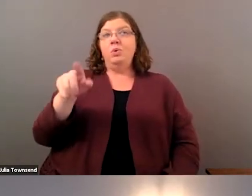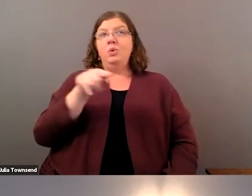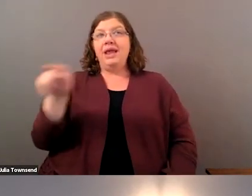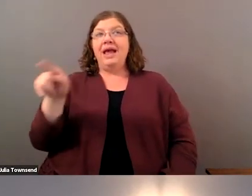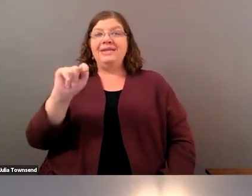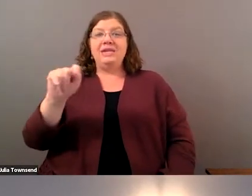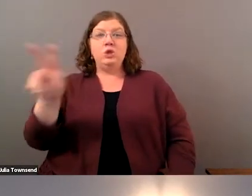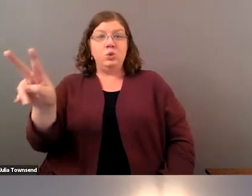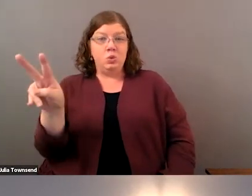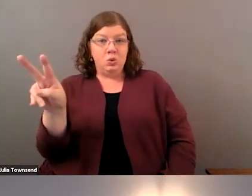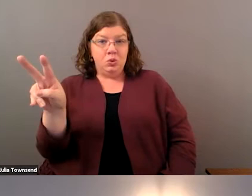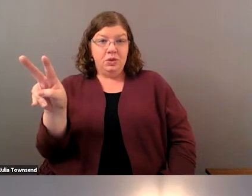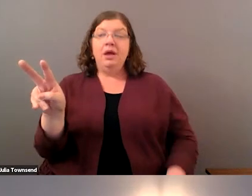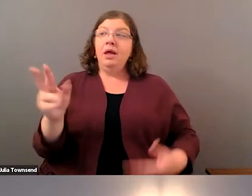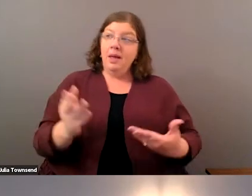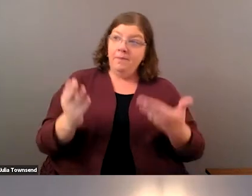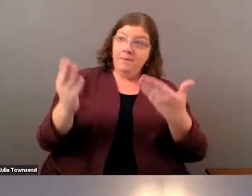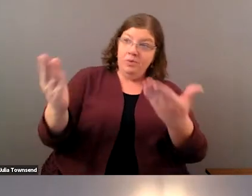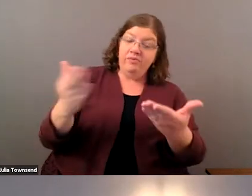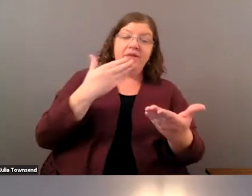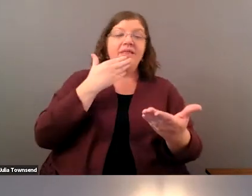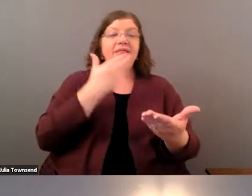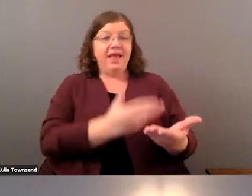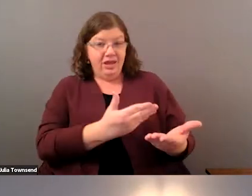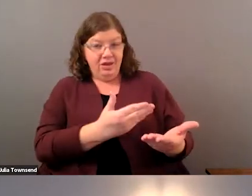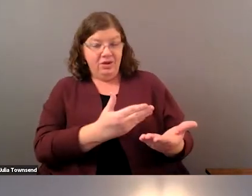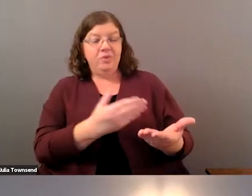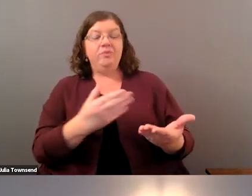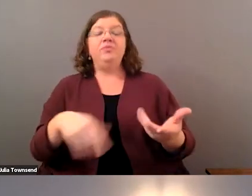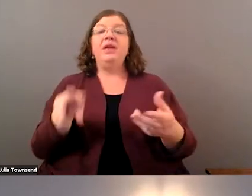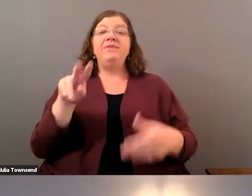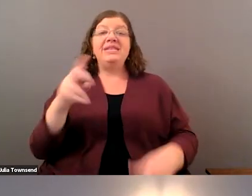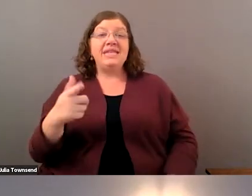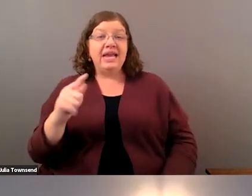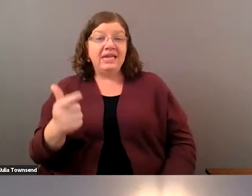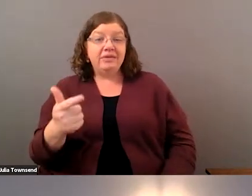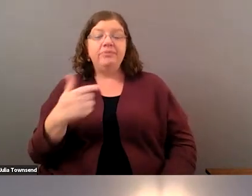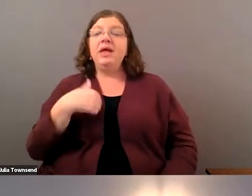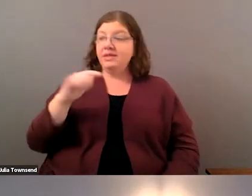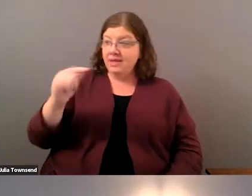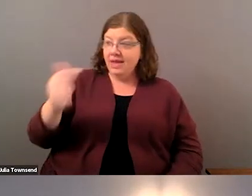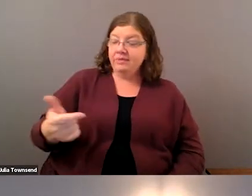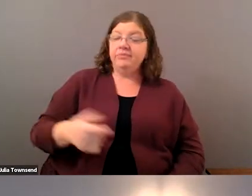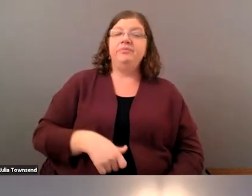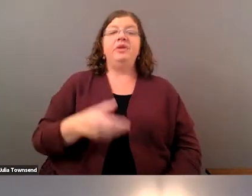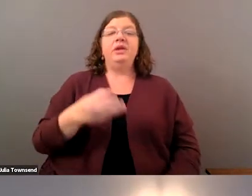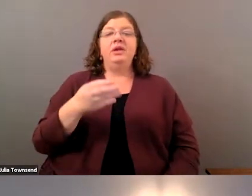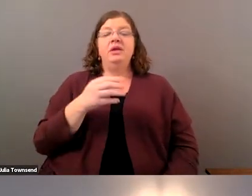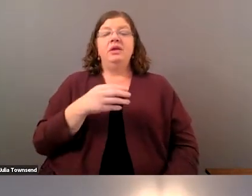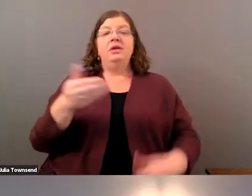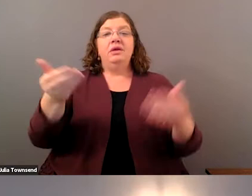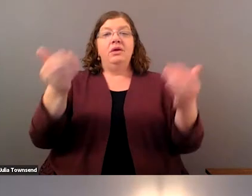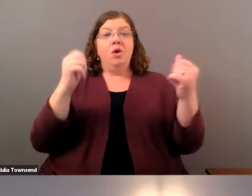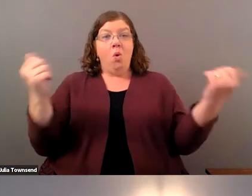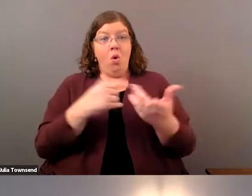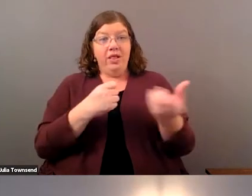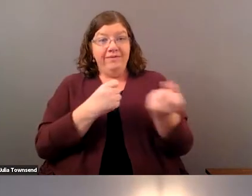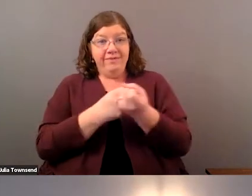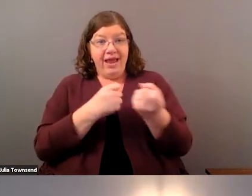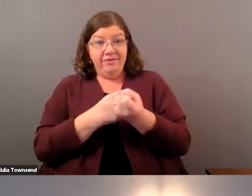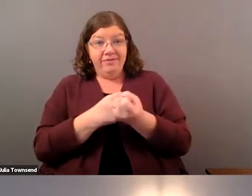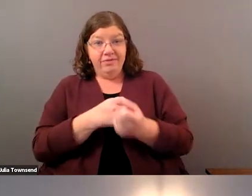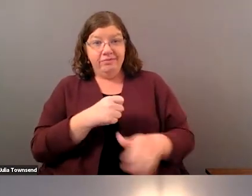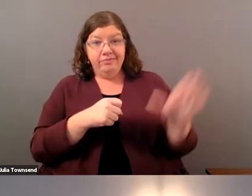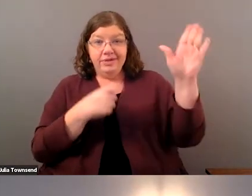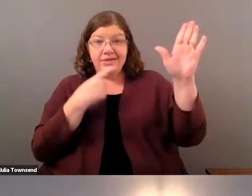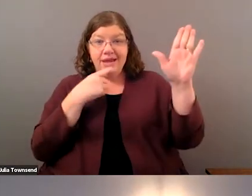2122-T2? So moved. Thank you, Ms. Munoz. And a second? Second. Ms. Alvarez. All in favor, please signify by raising